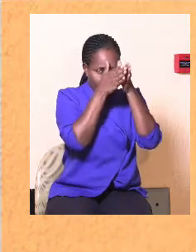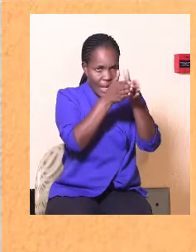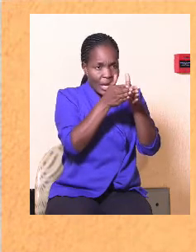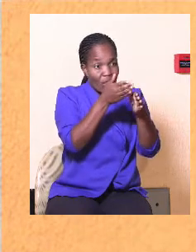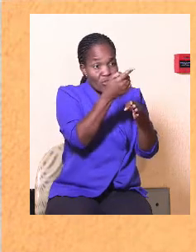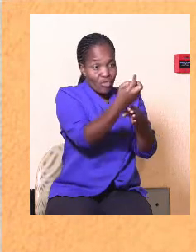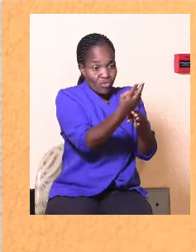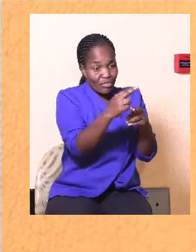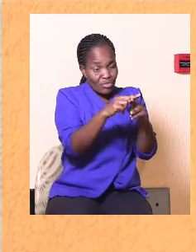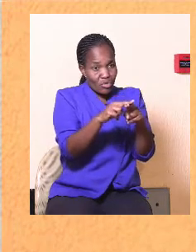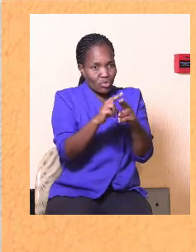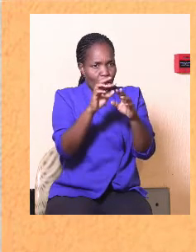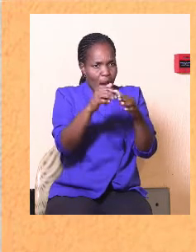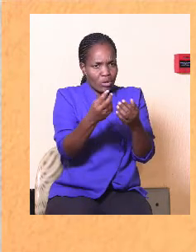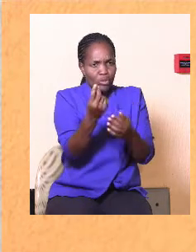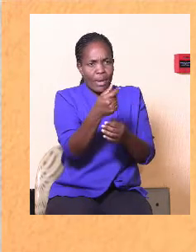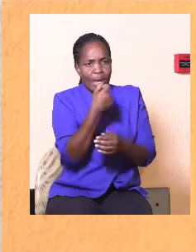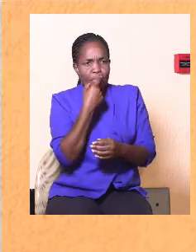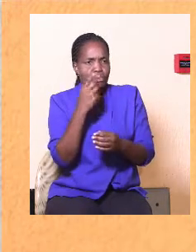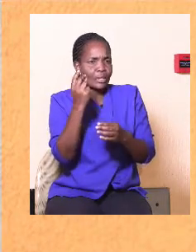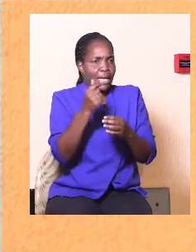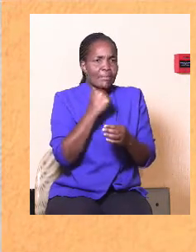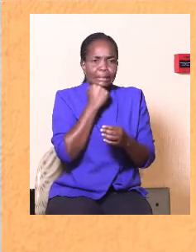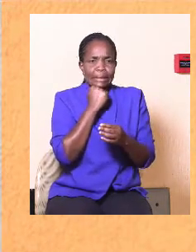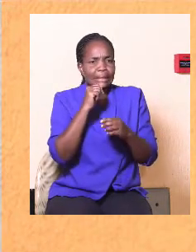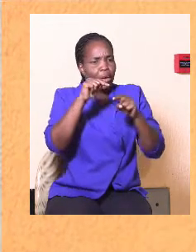COVID-19. The second goal we were given was to